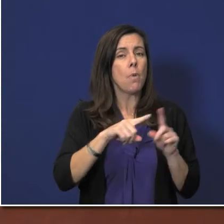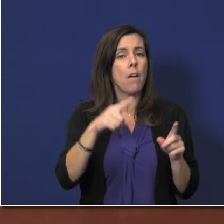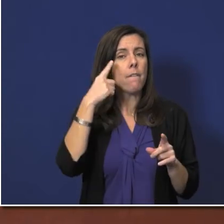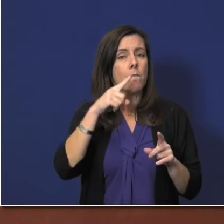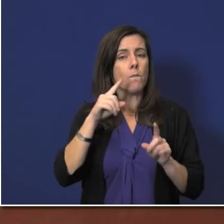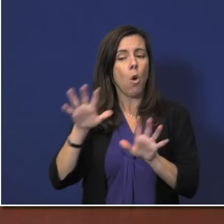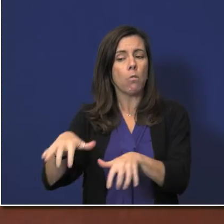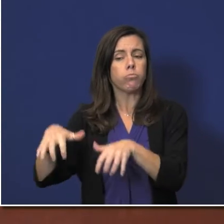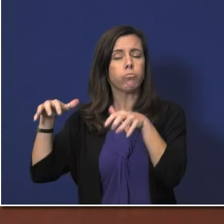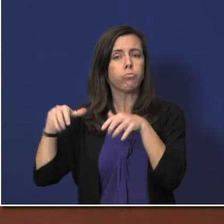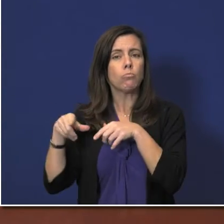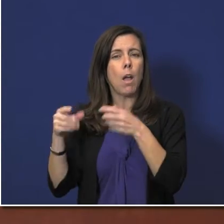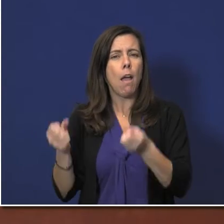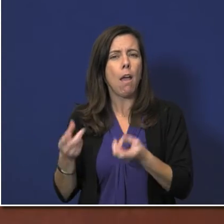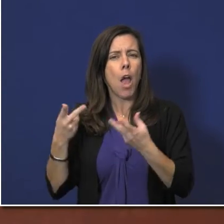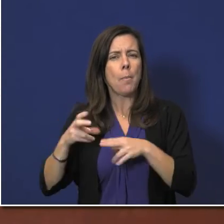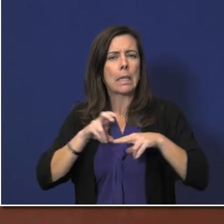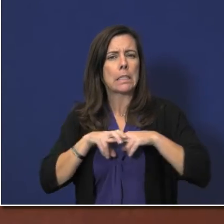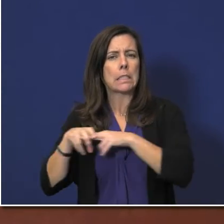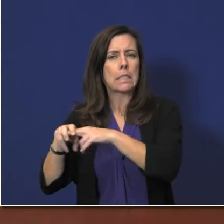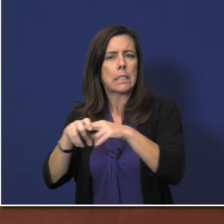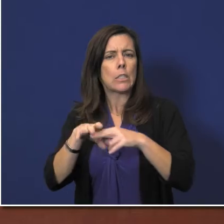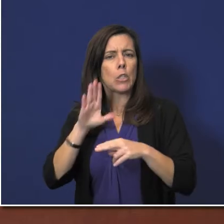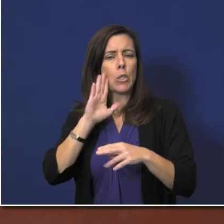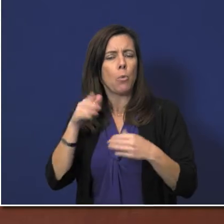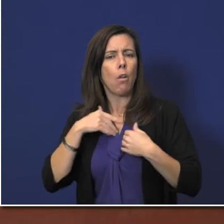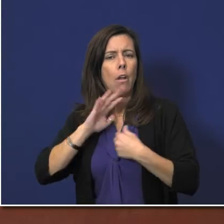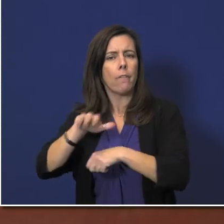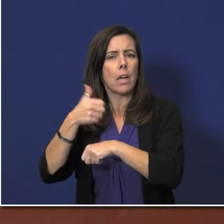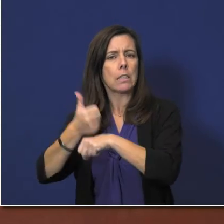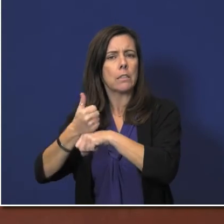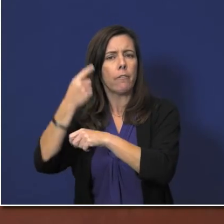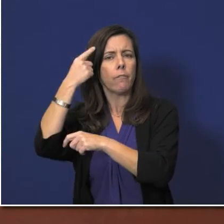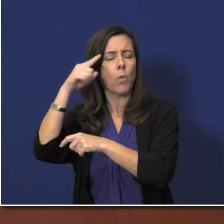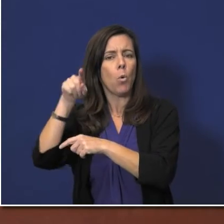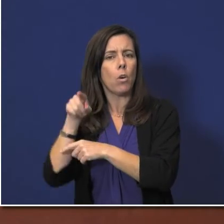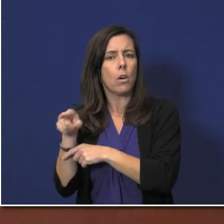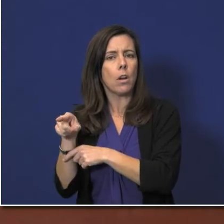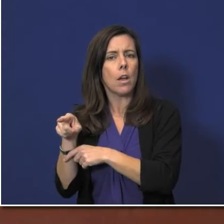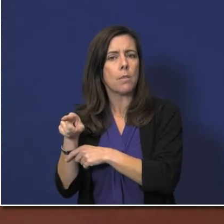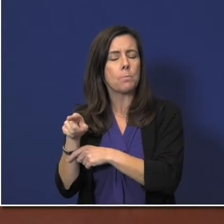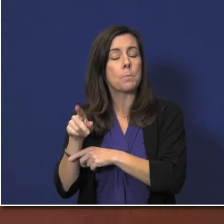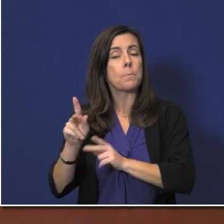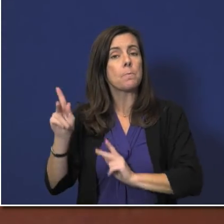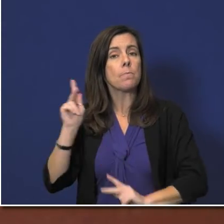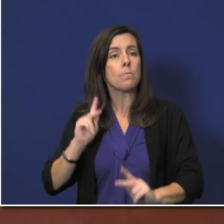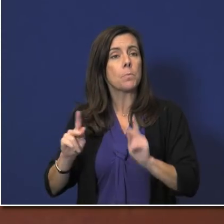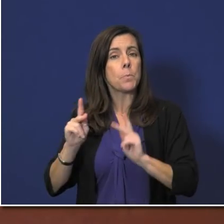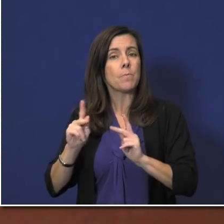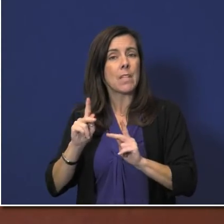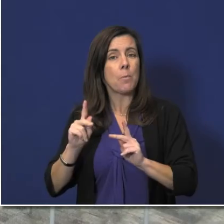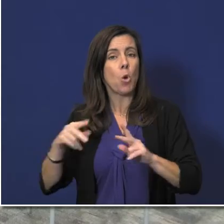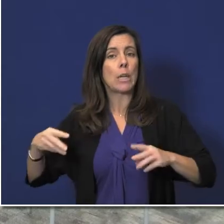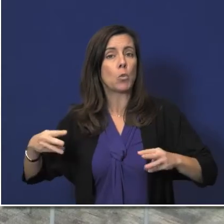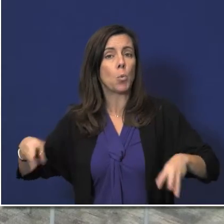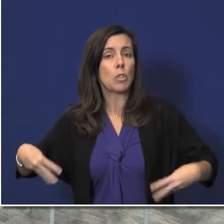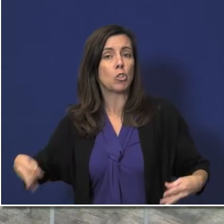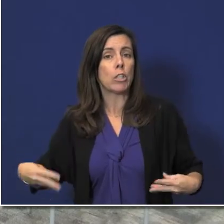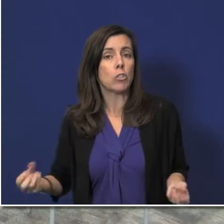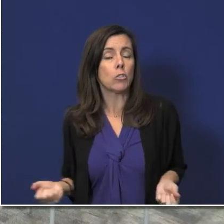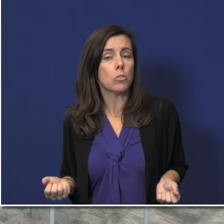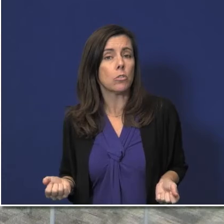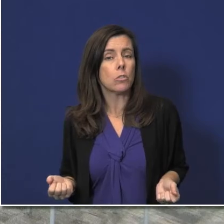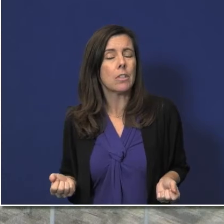seats or spaces will you have allocated for patrons that would be in wheelchairs?